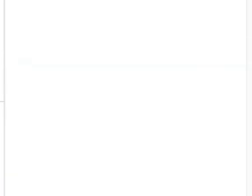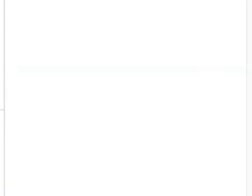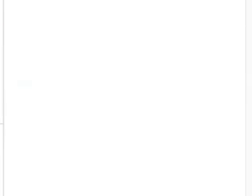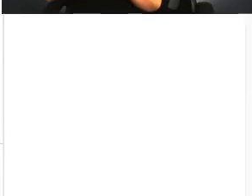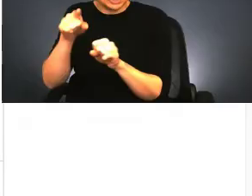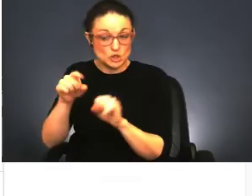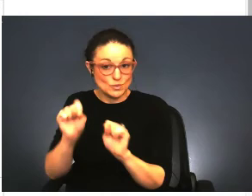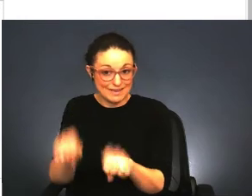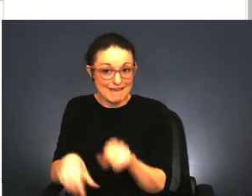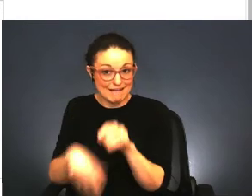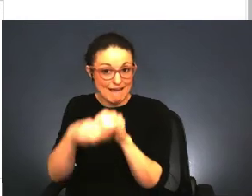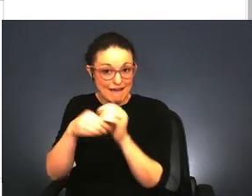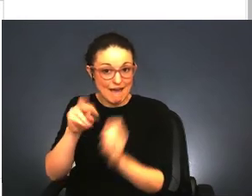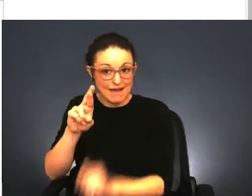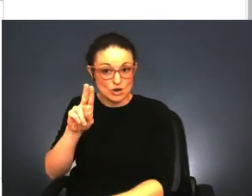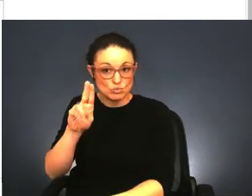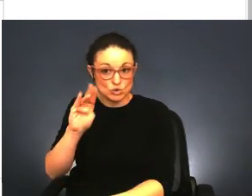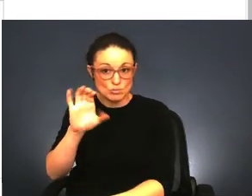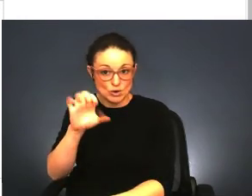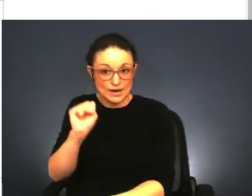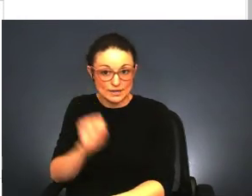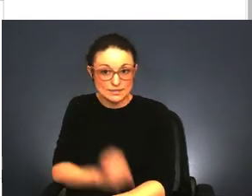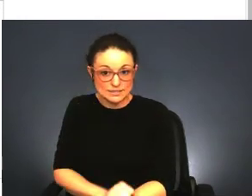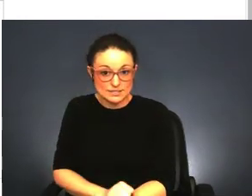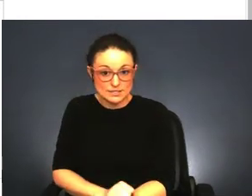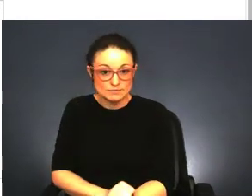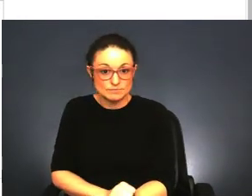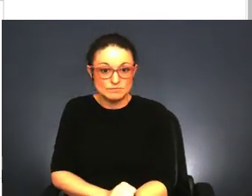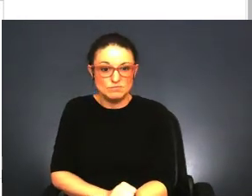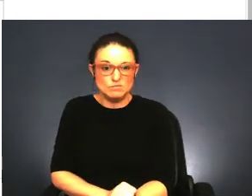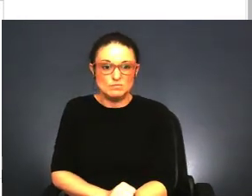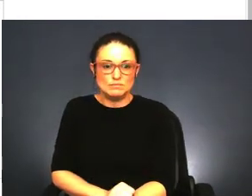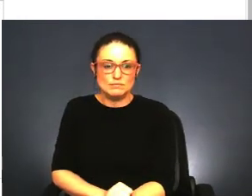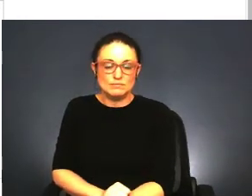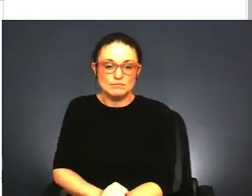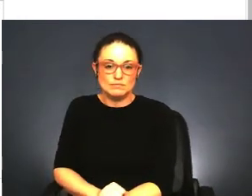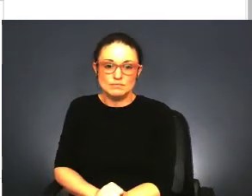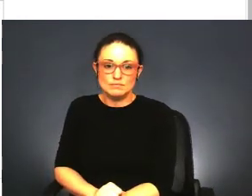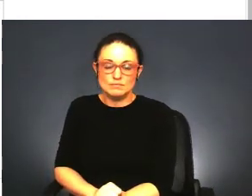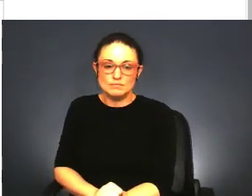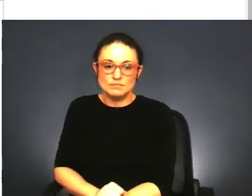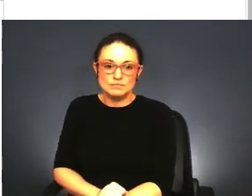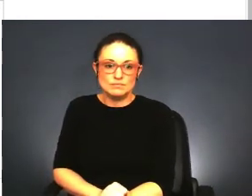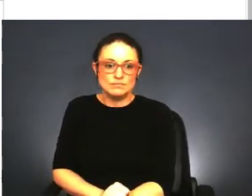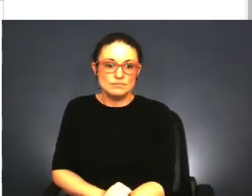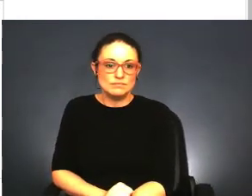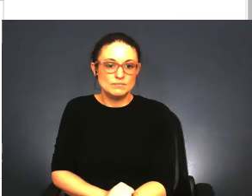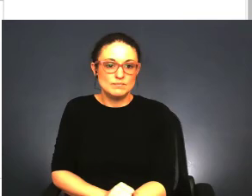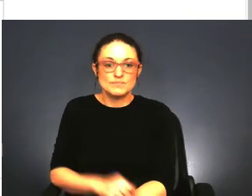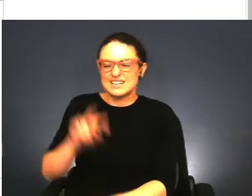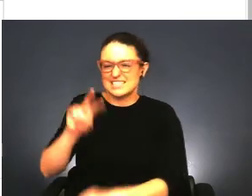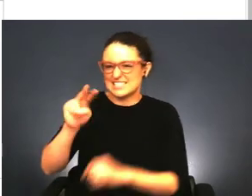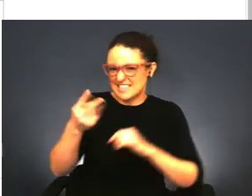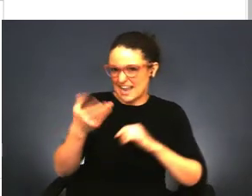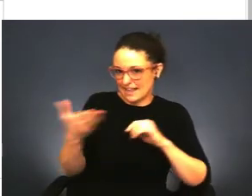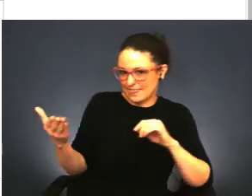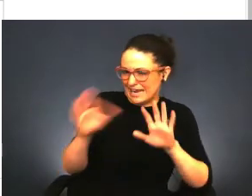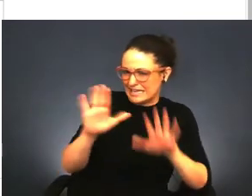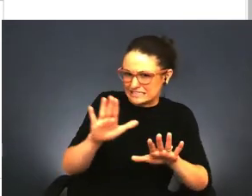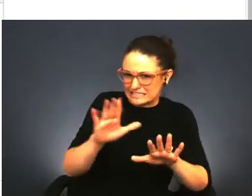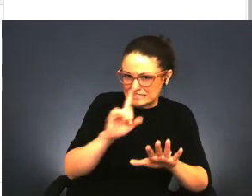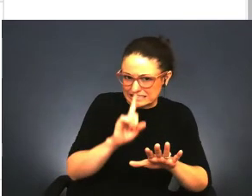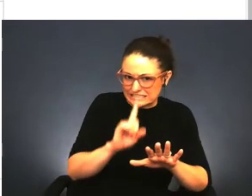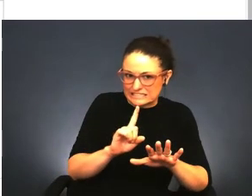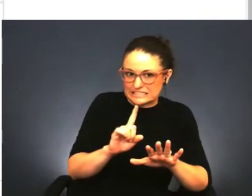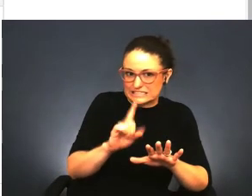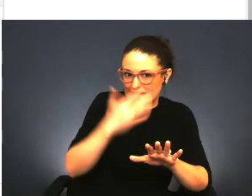rubrics. Okay. The second thing is, and I actually forgot to add